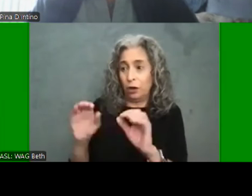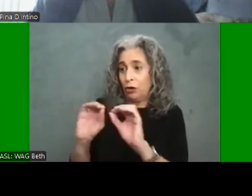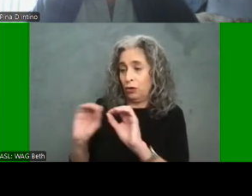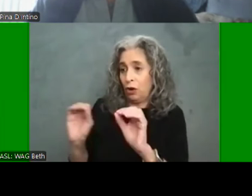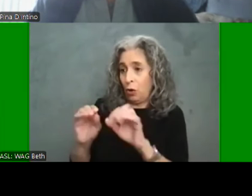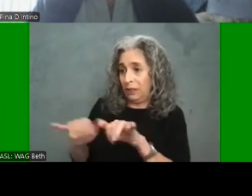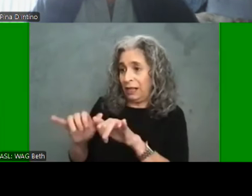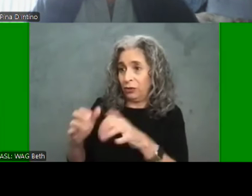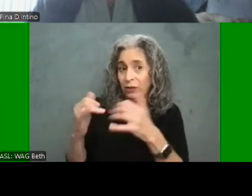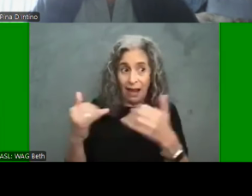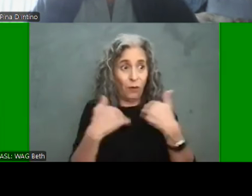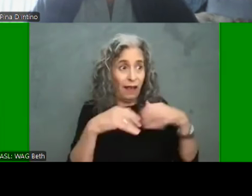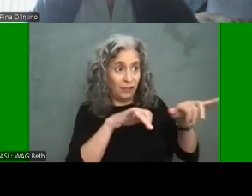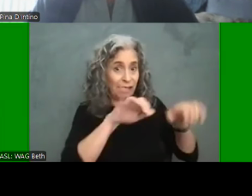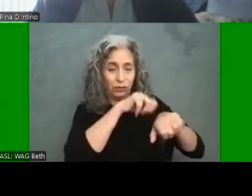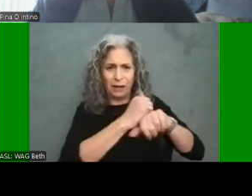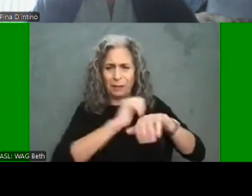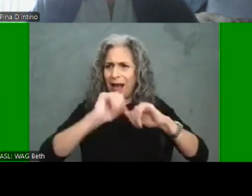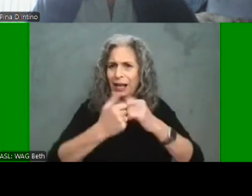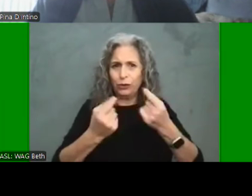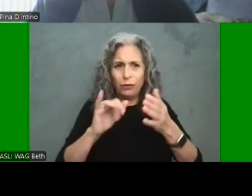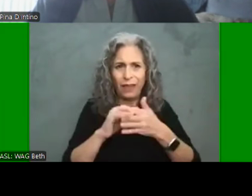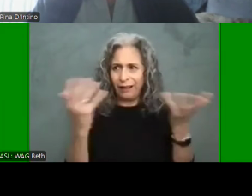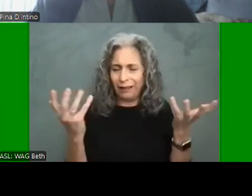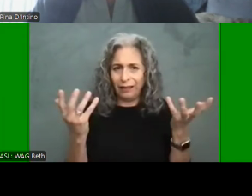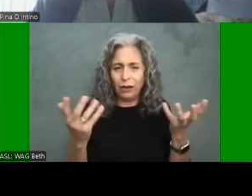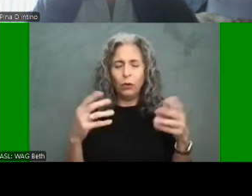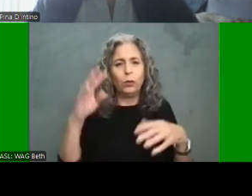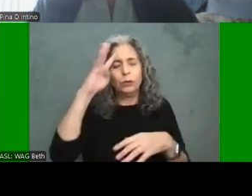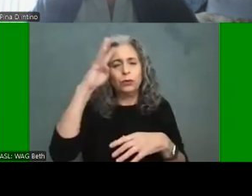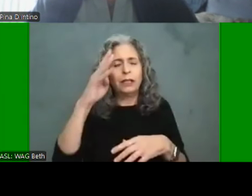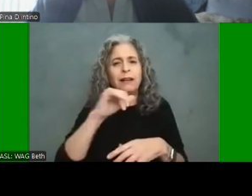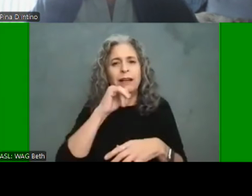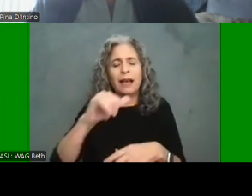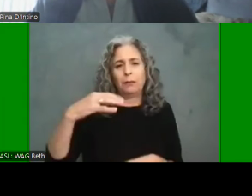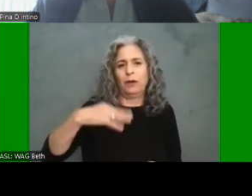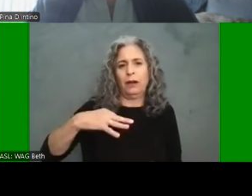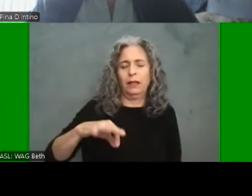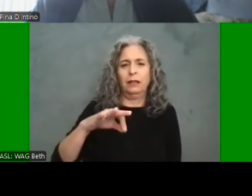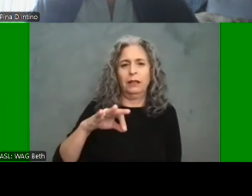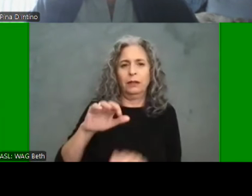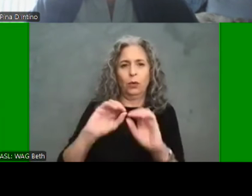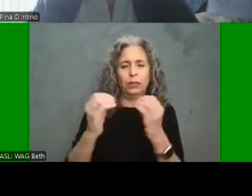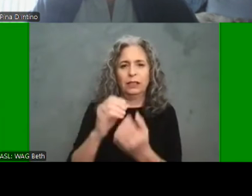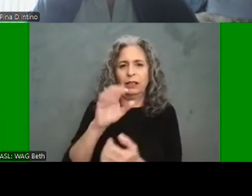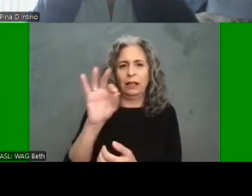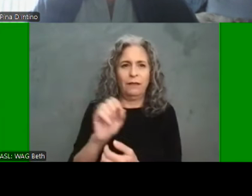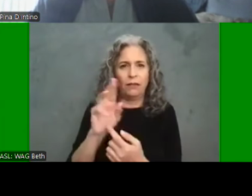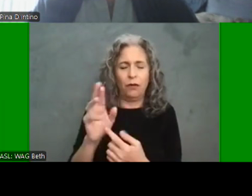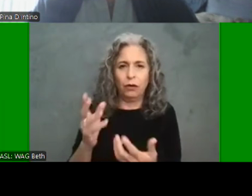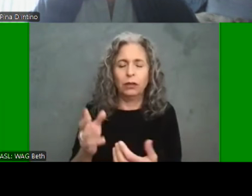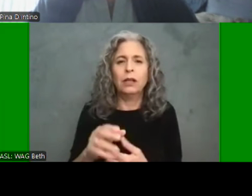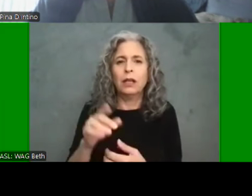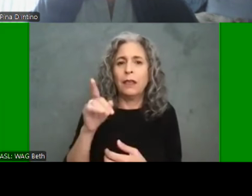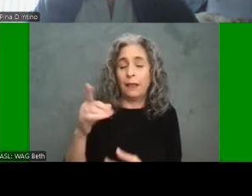there's a standard. How do we do that? So we formed a nonprofit member organization, SAR. There are